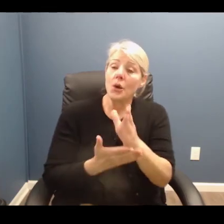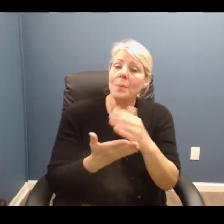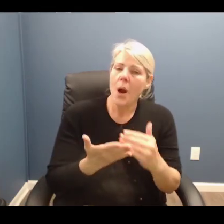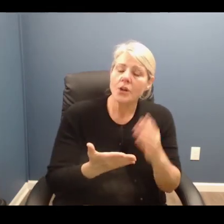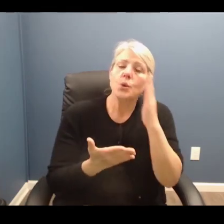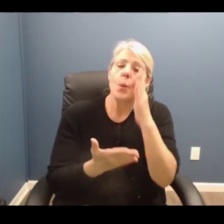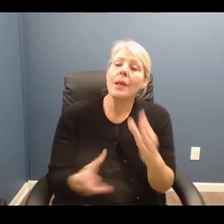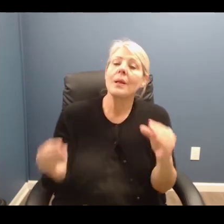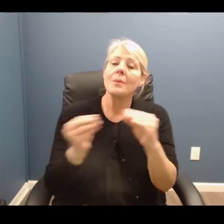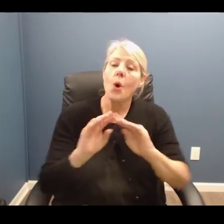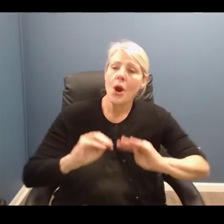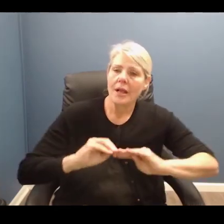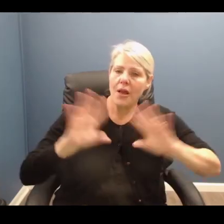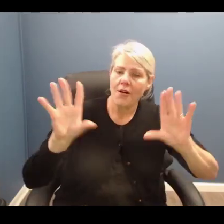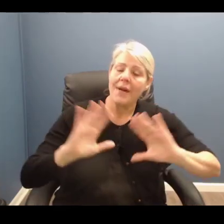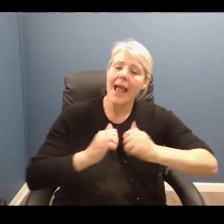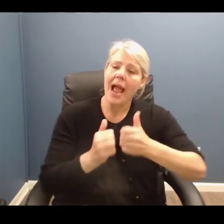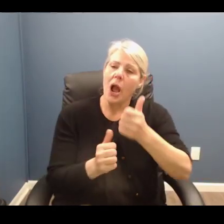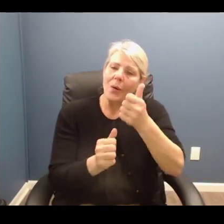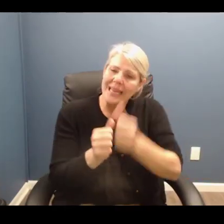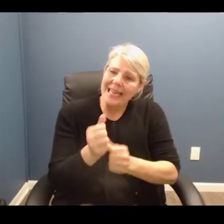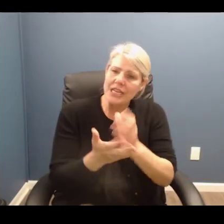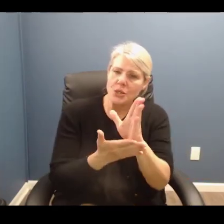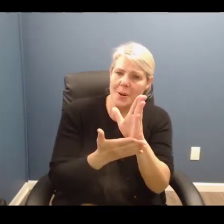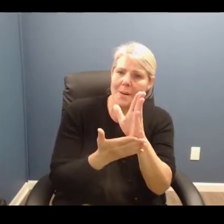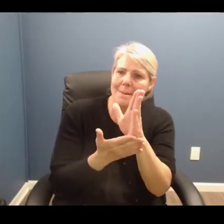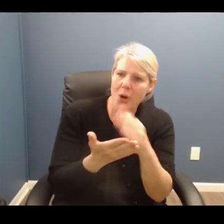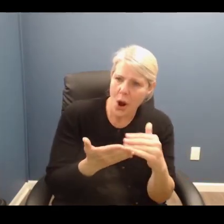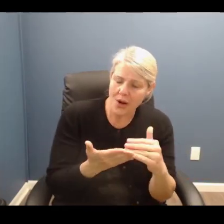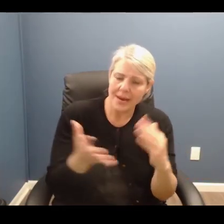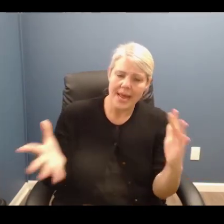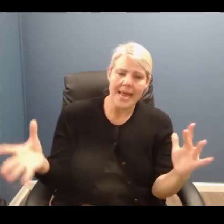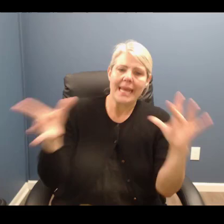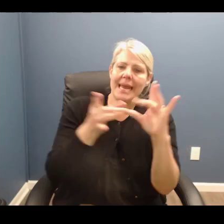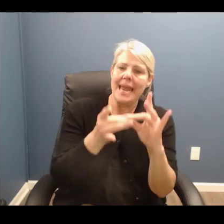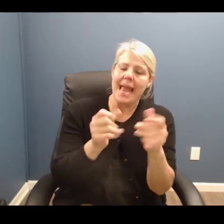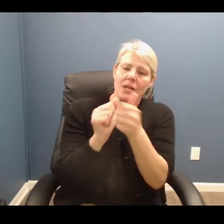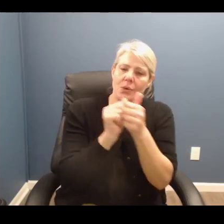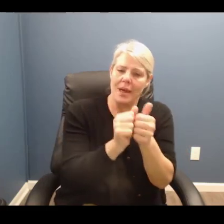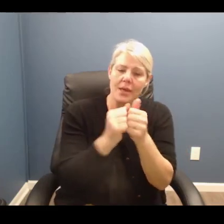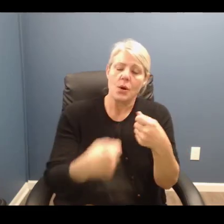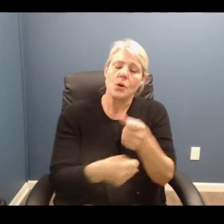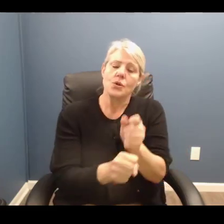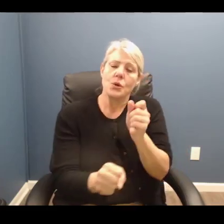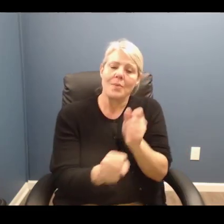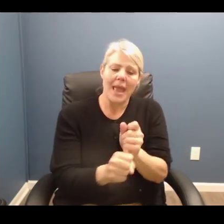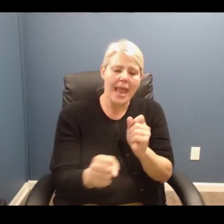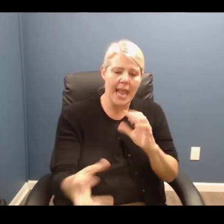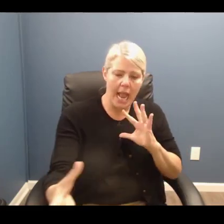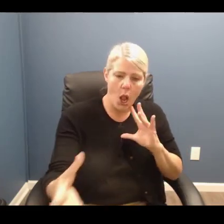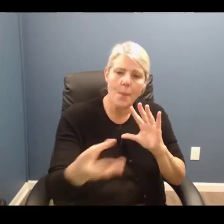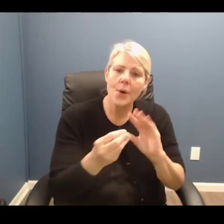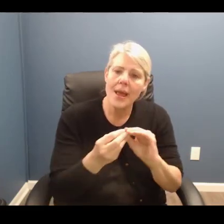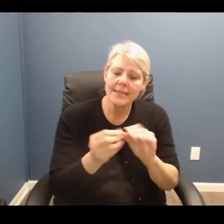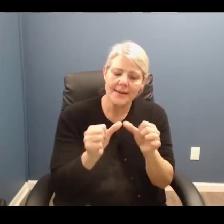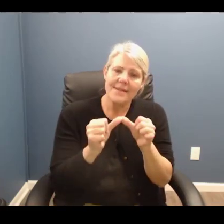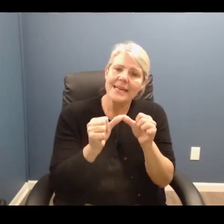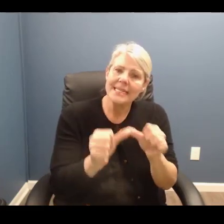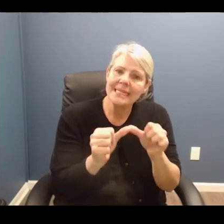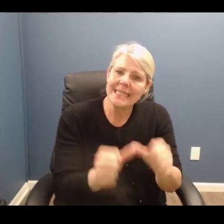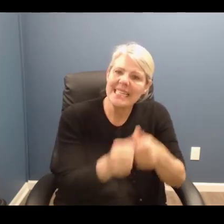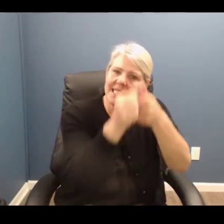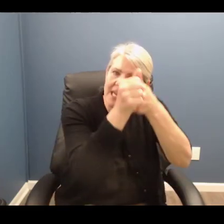in the series clarify how each section of the special factors in the IEP connect together to create a comprehensive,